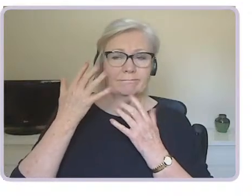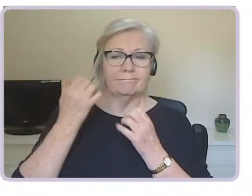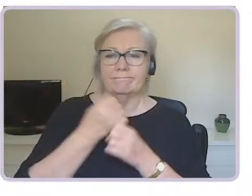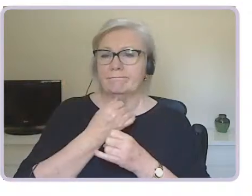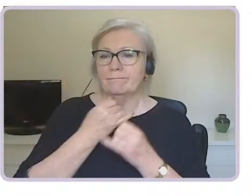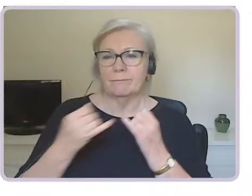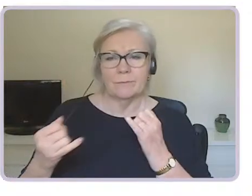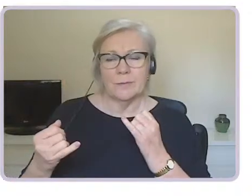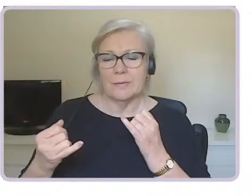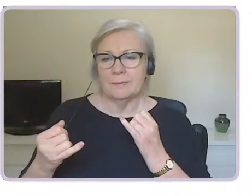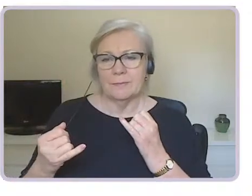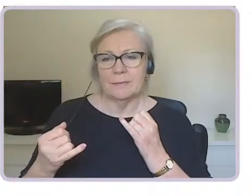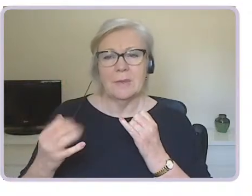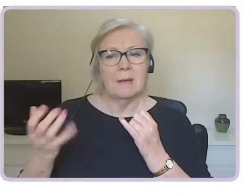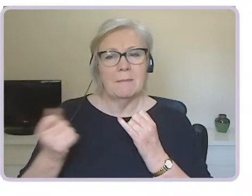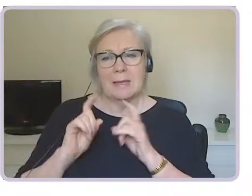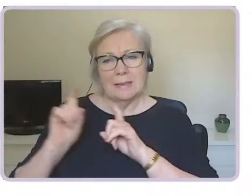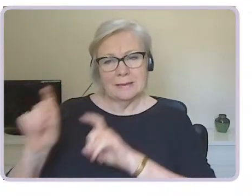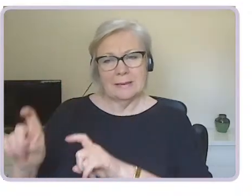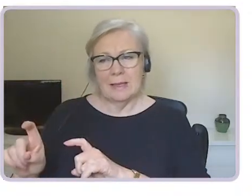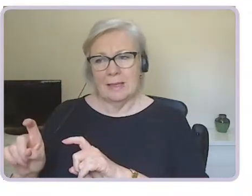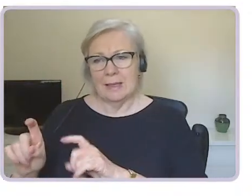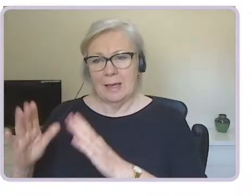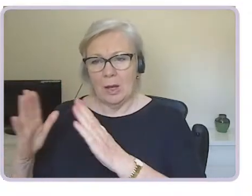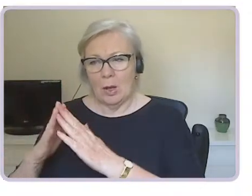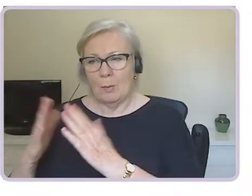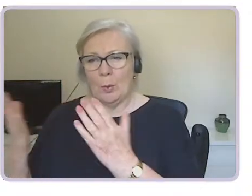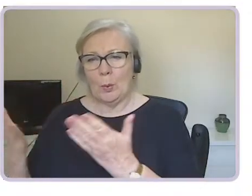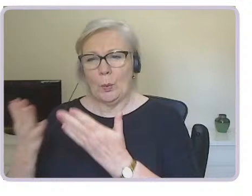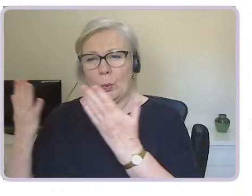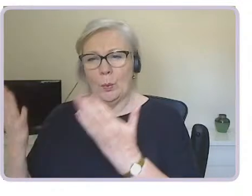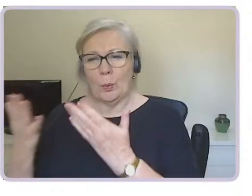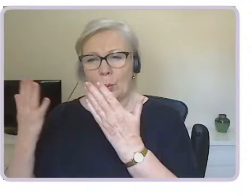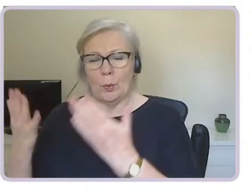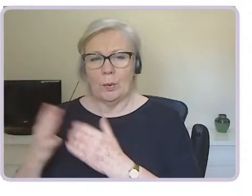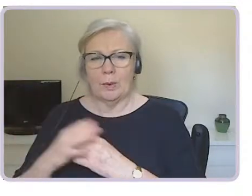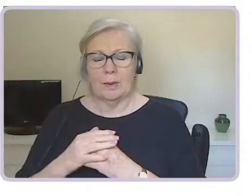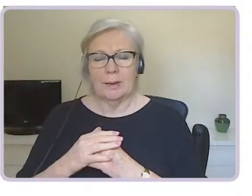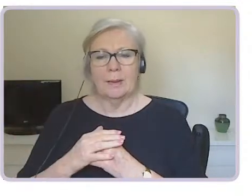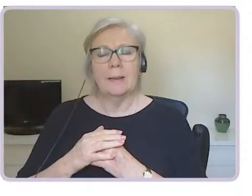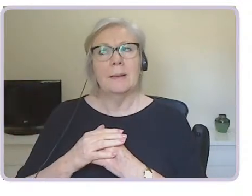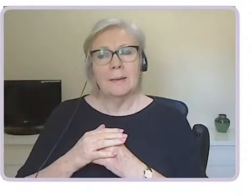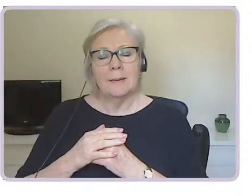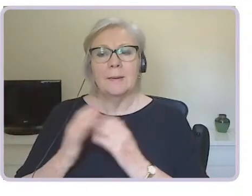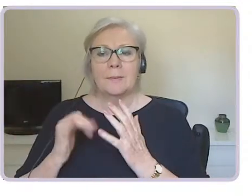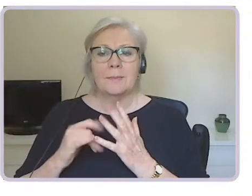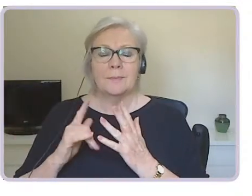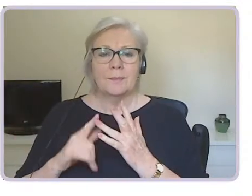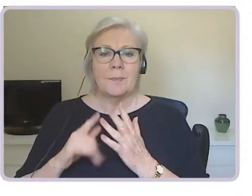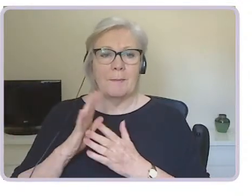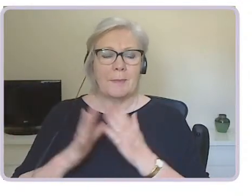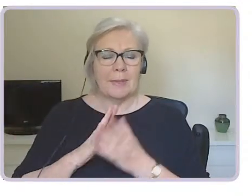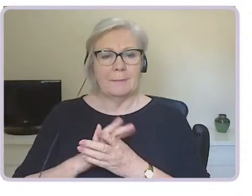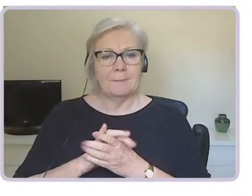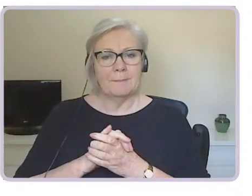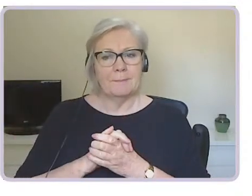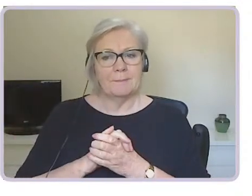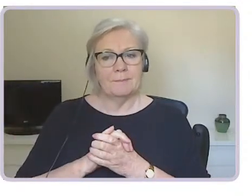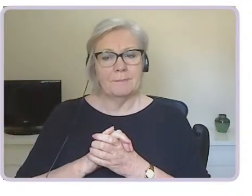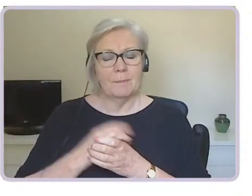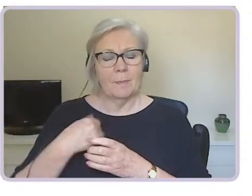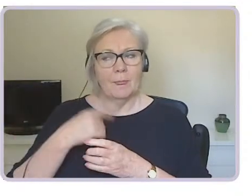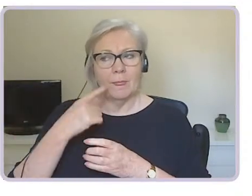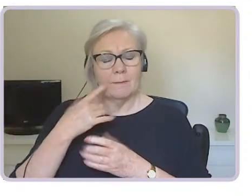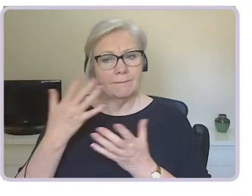need to stay somewhere cool. And that led me to thinking, well, how on earth would